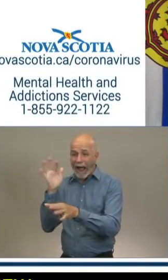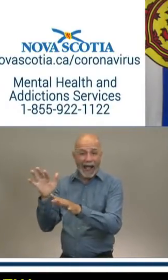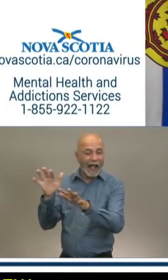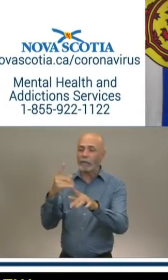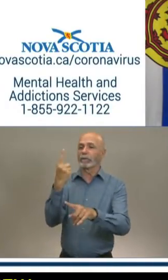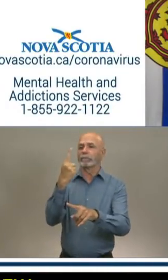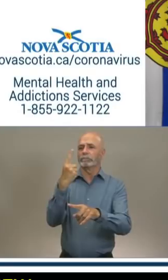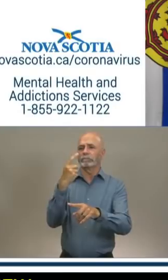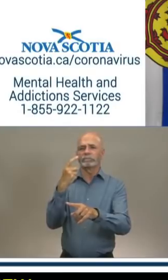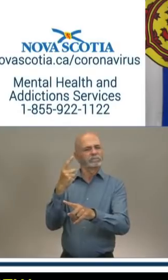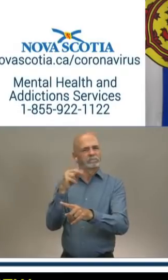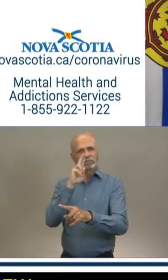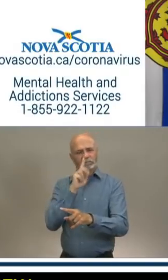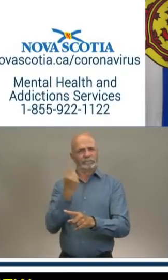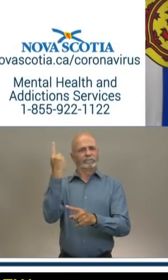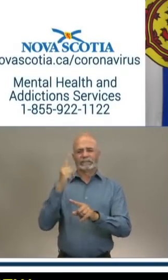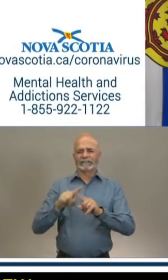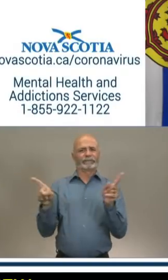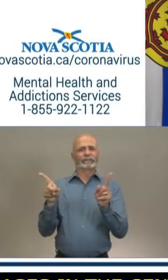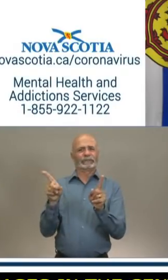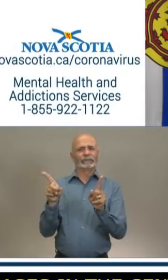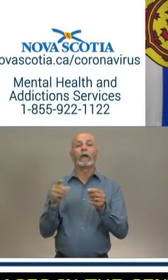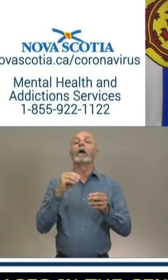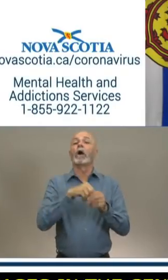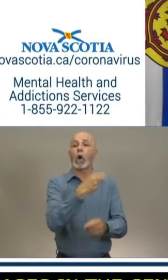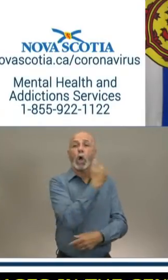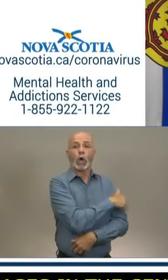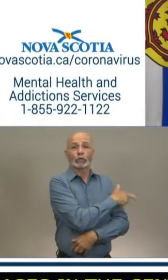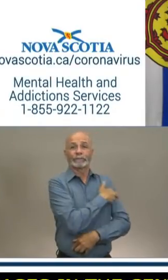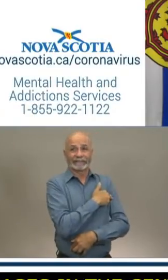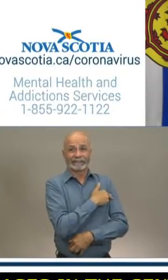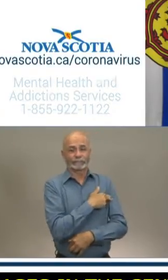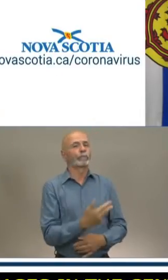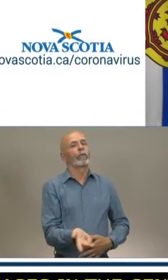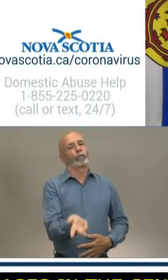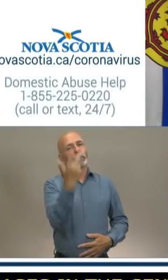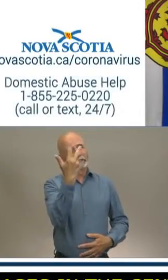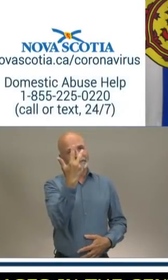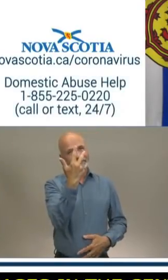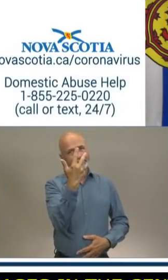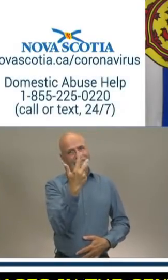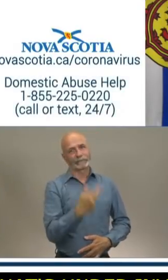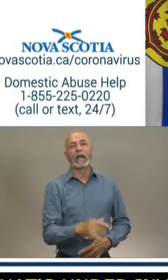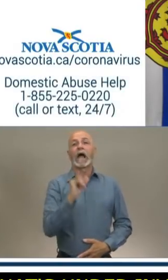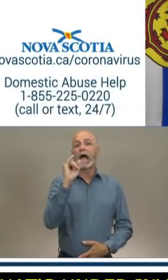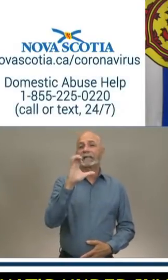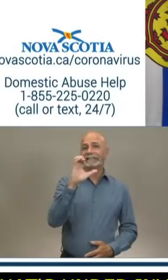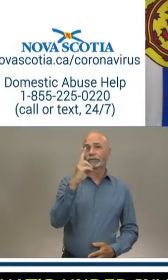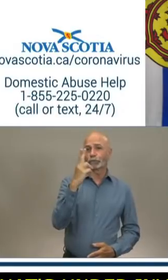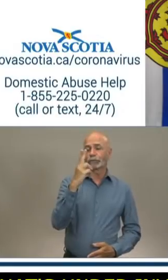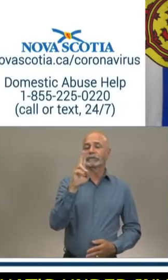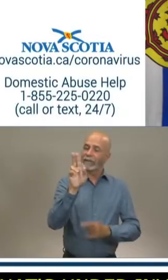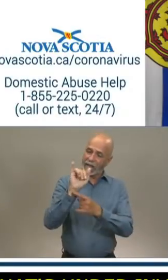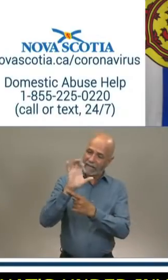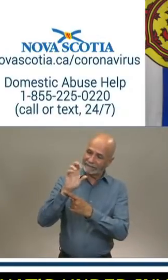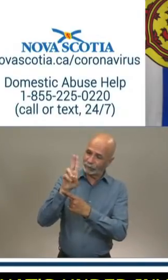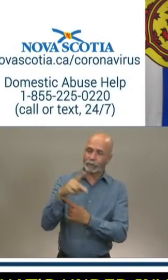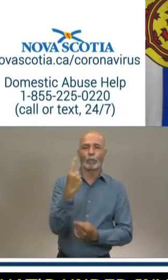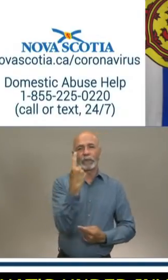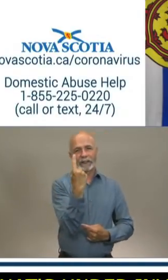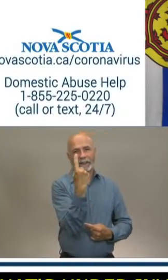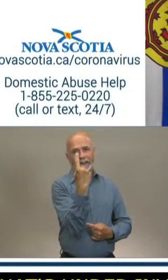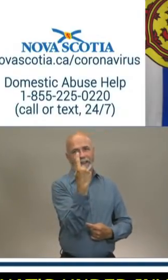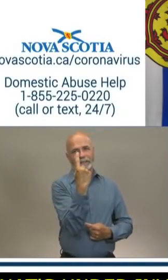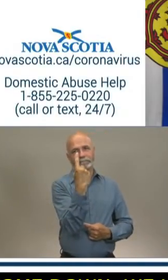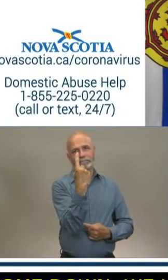come way down. We now have 3 people in hospital and 1 in ICU. I know it isn't always easy, but we are in a strong position,